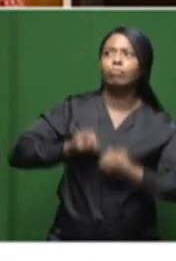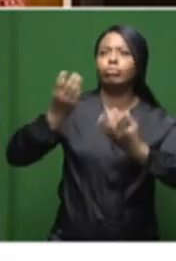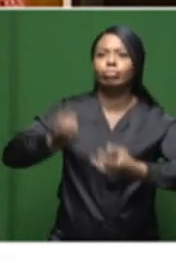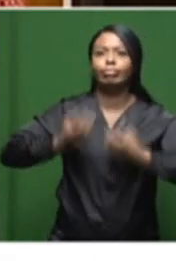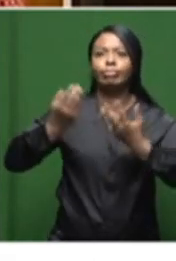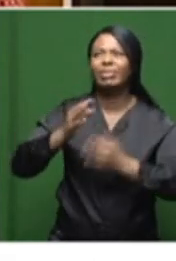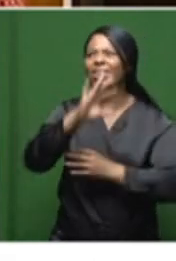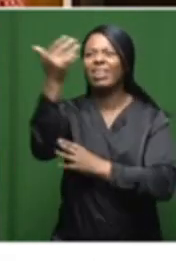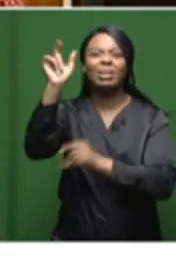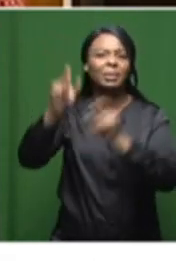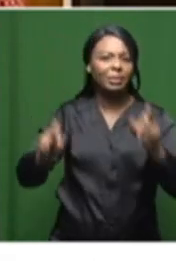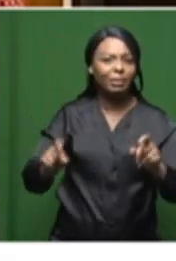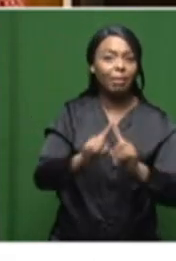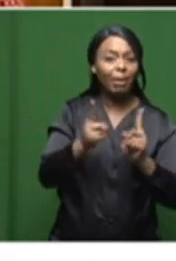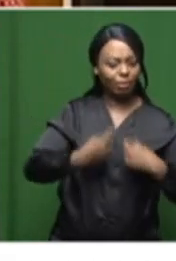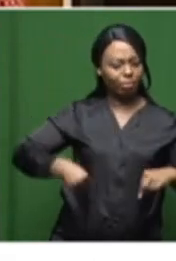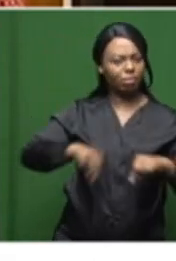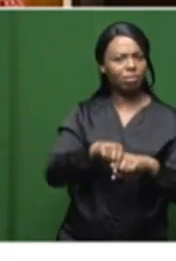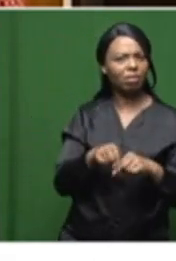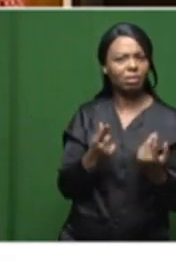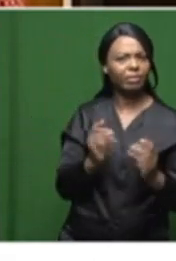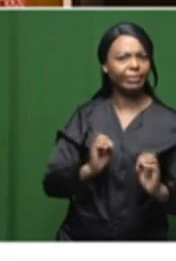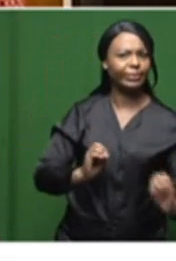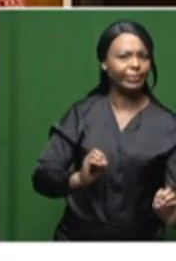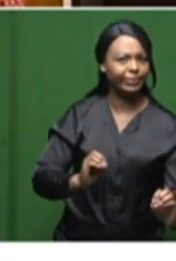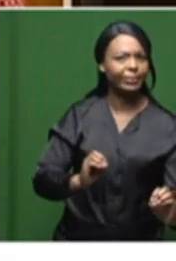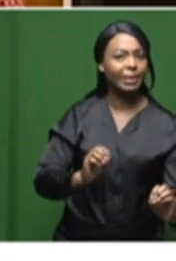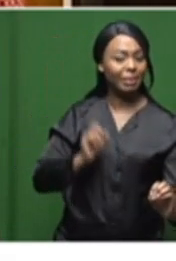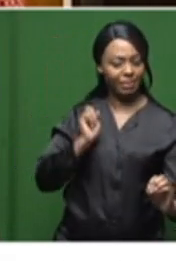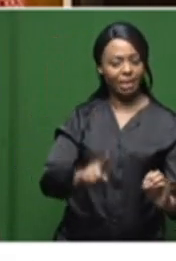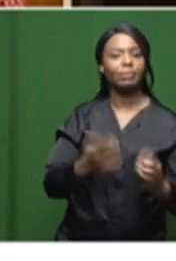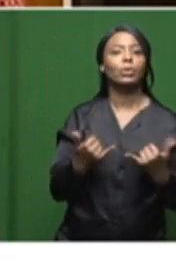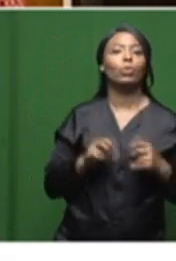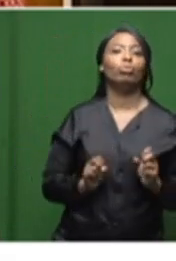then, I guess, allowed the opportunity for